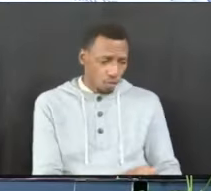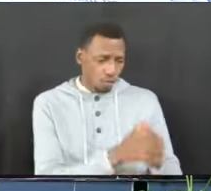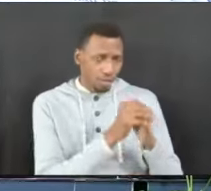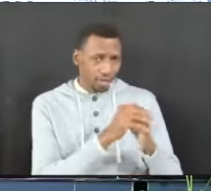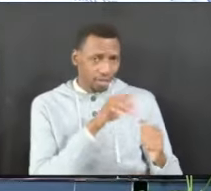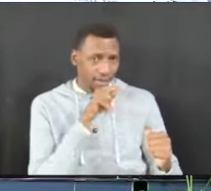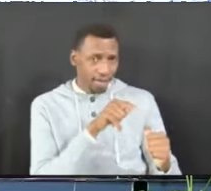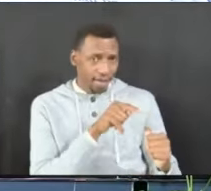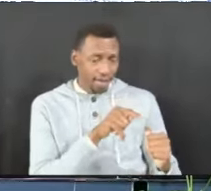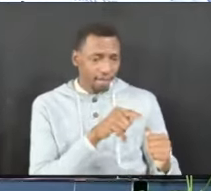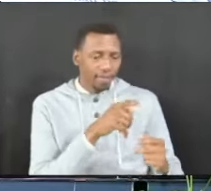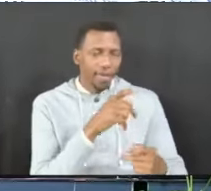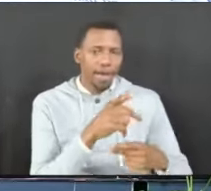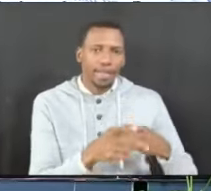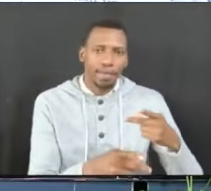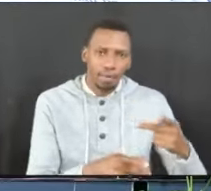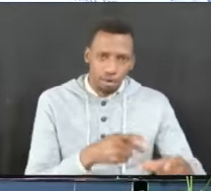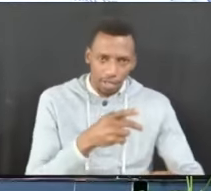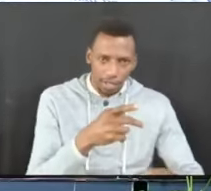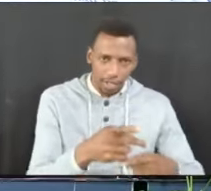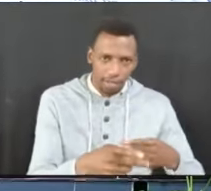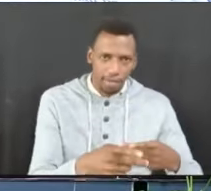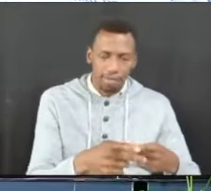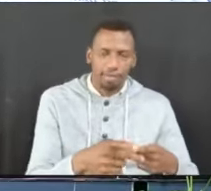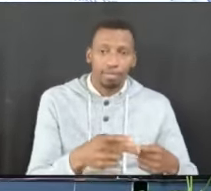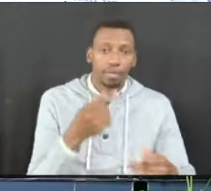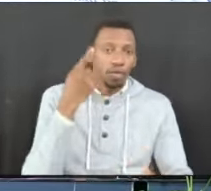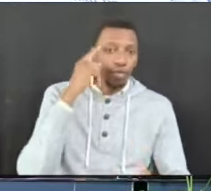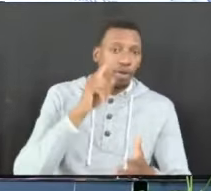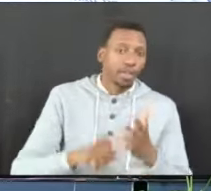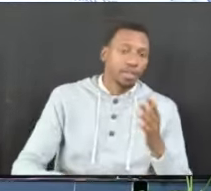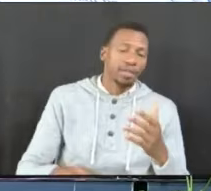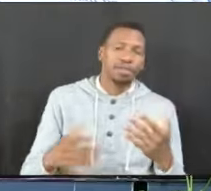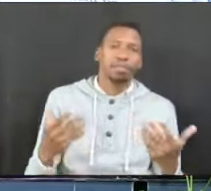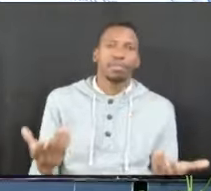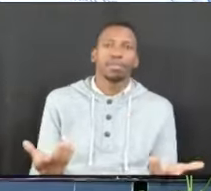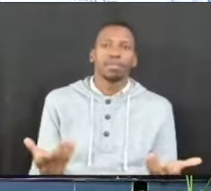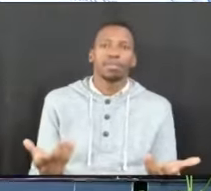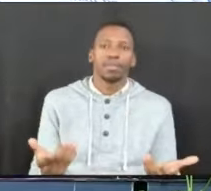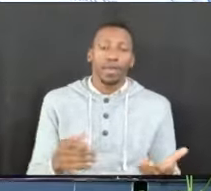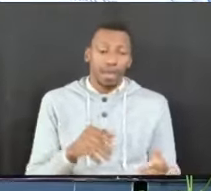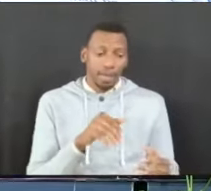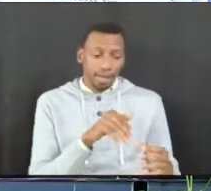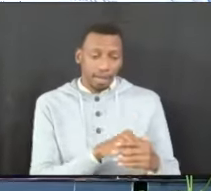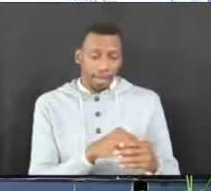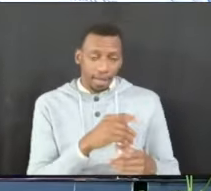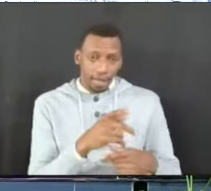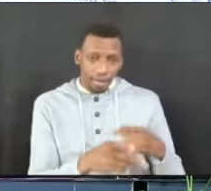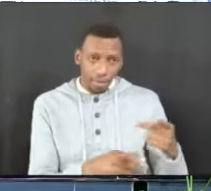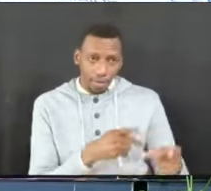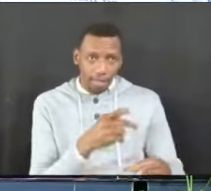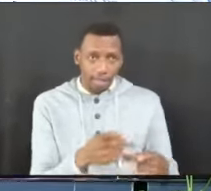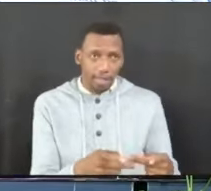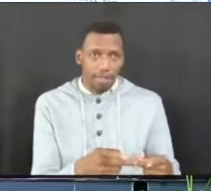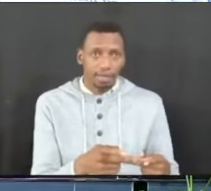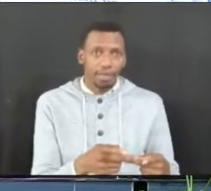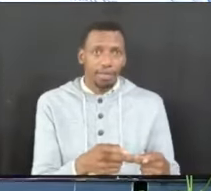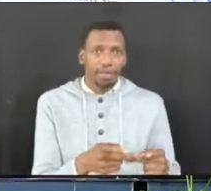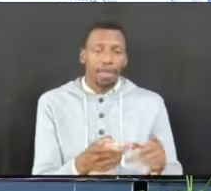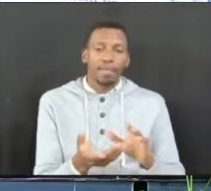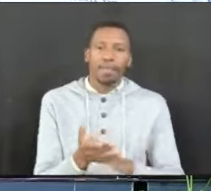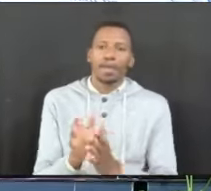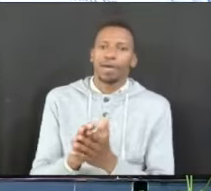process. That it is the process of, it is in the process of being